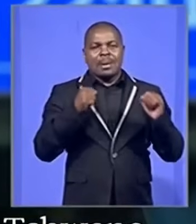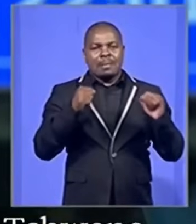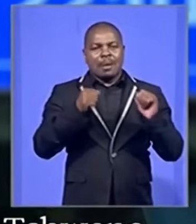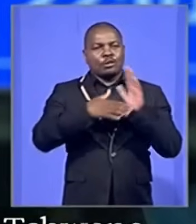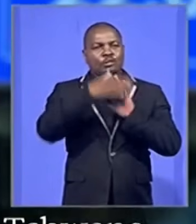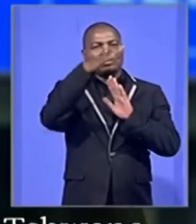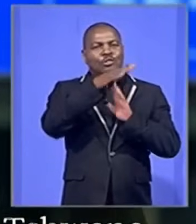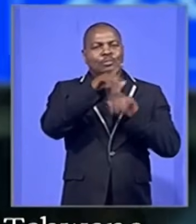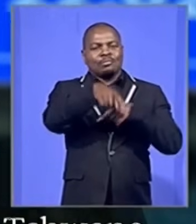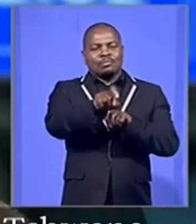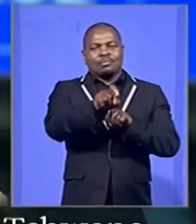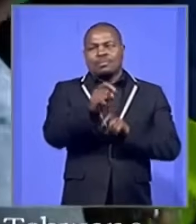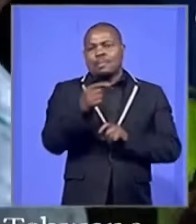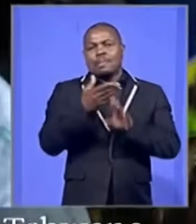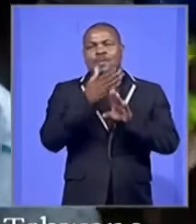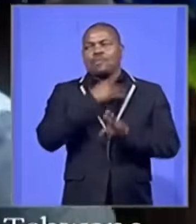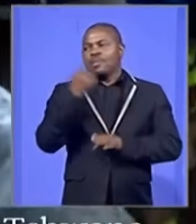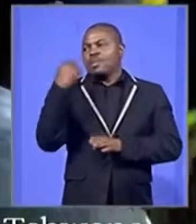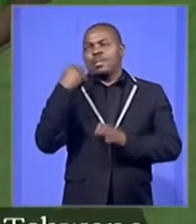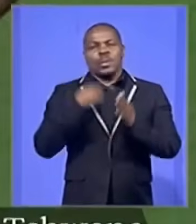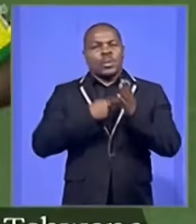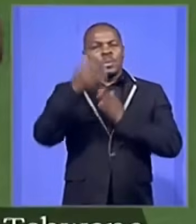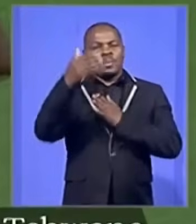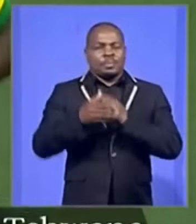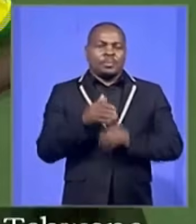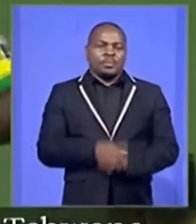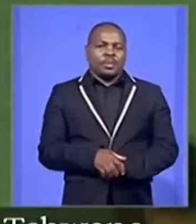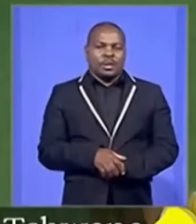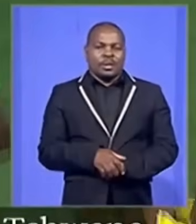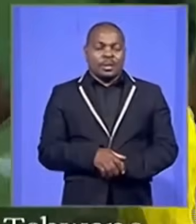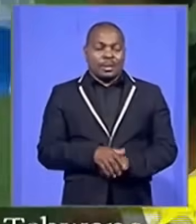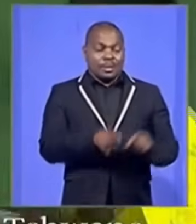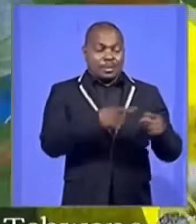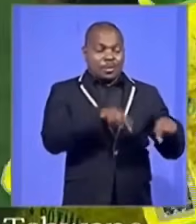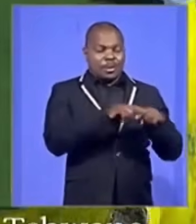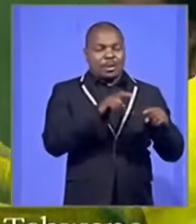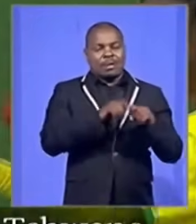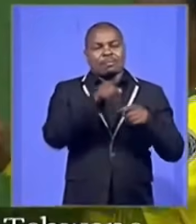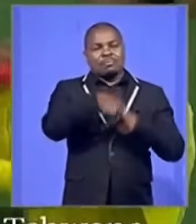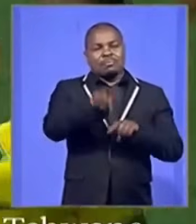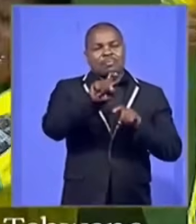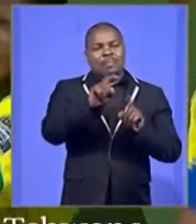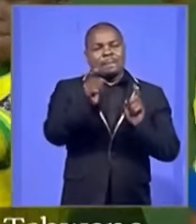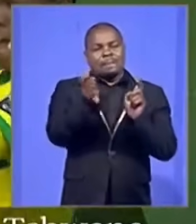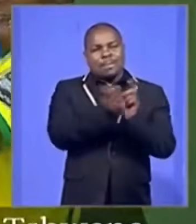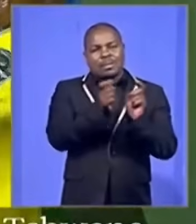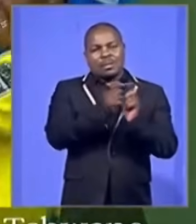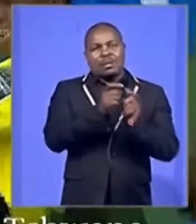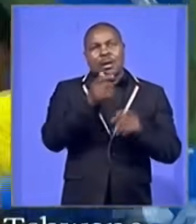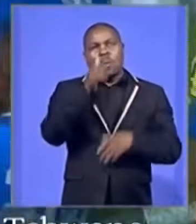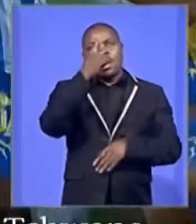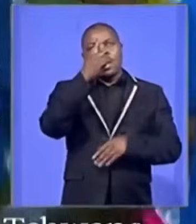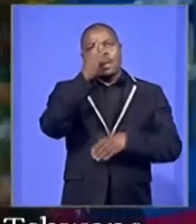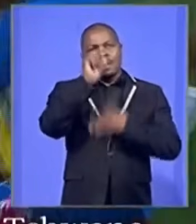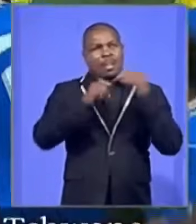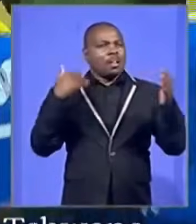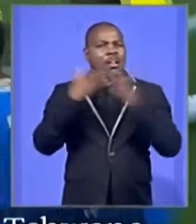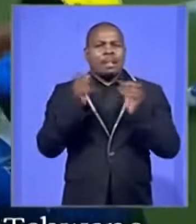ho mafelo a beke e fetileng. Sehlopha se tla bapala papadi ya sona ya league ya pele nakong e fetang kgwedi ka